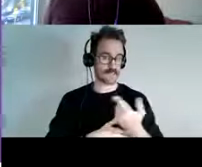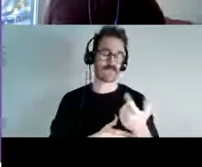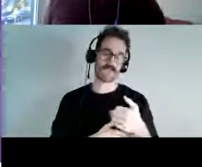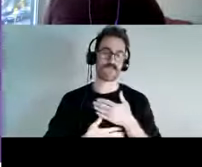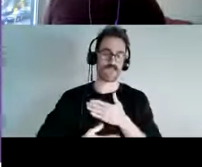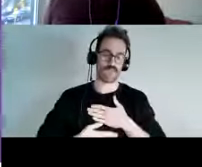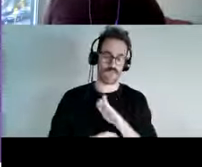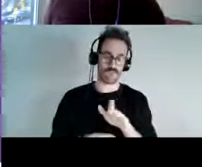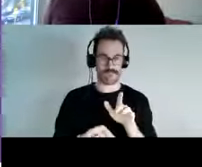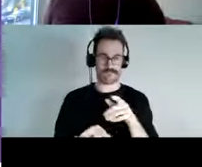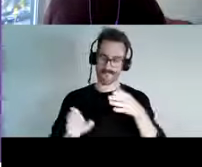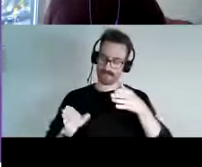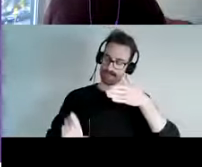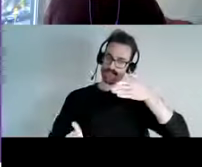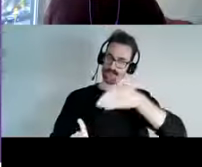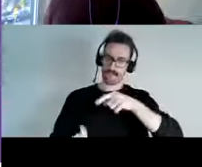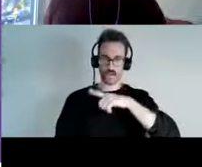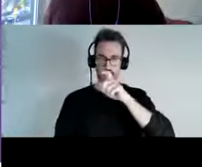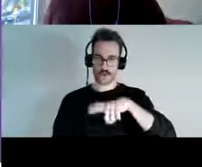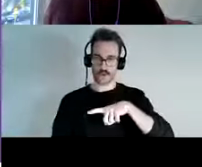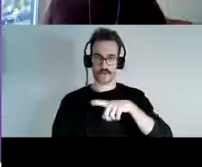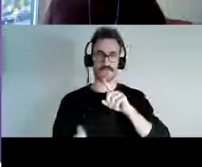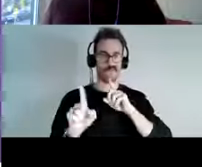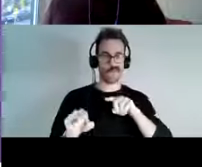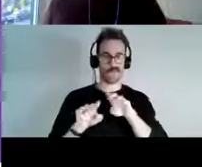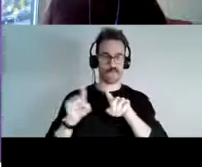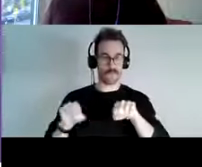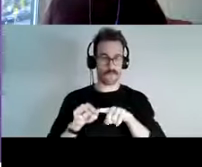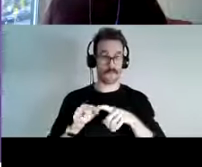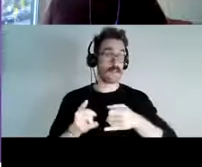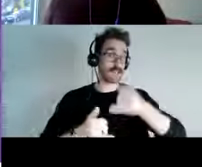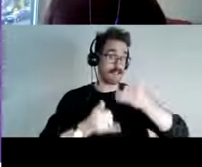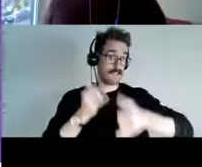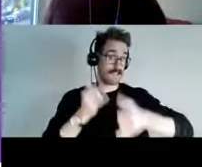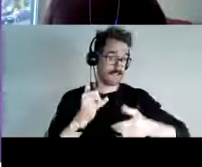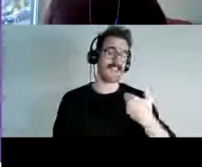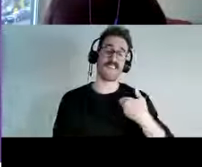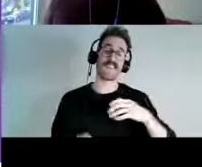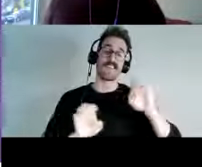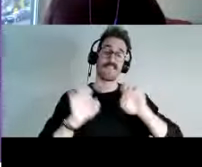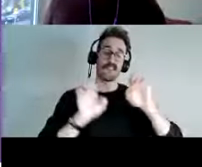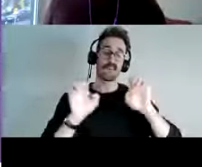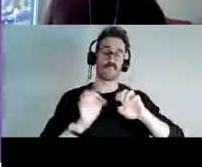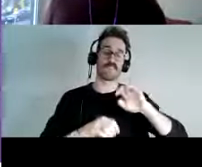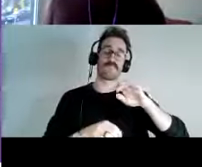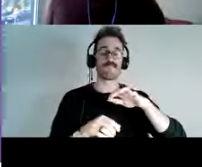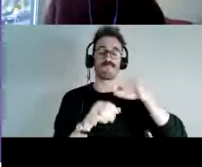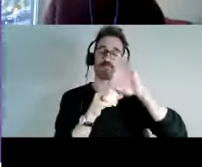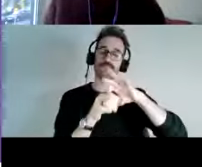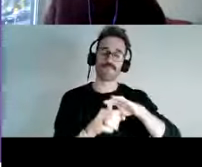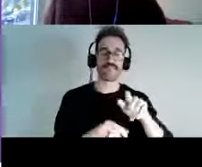that. And at the end, we have an evaluation that we would ask you just to give us some feedback on today's session, as well as other ideas for